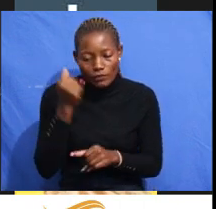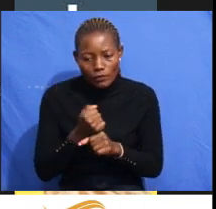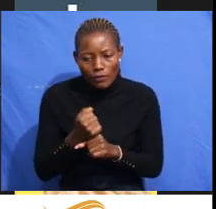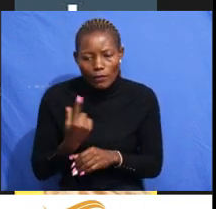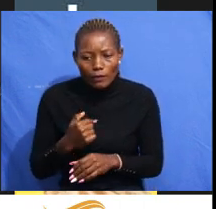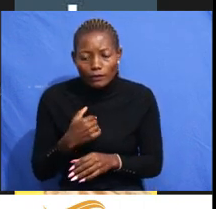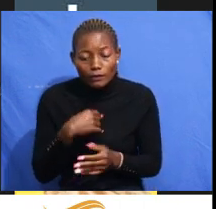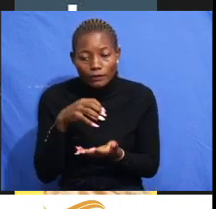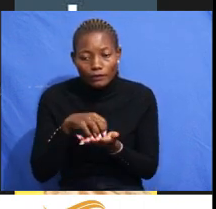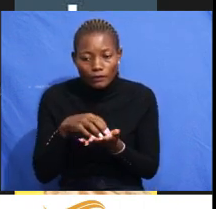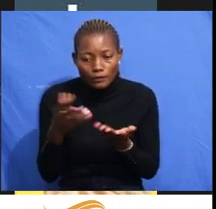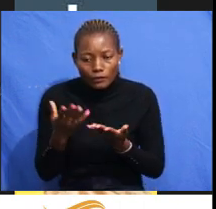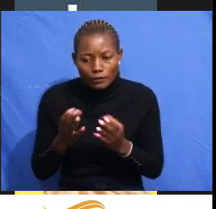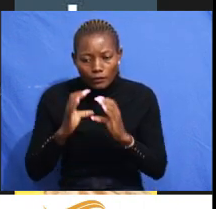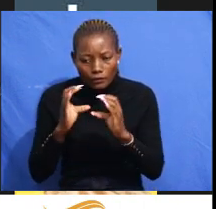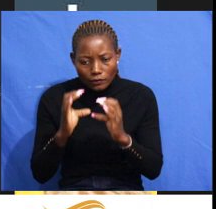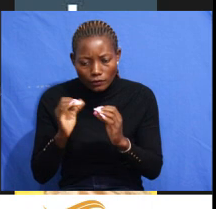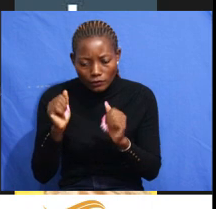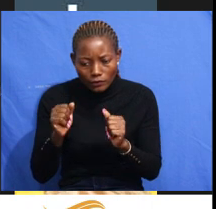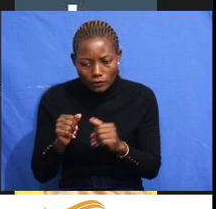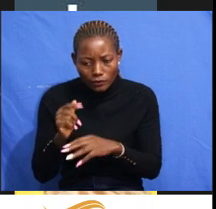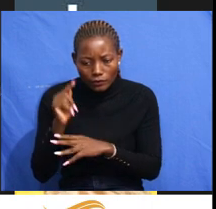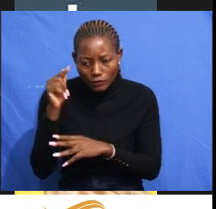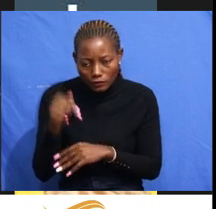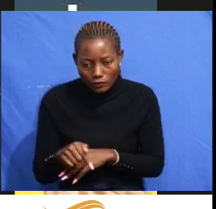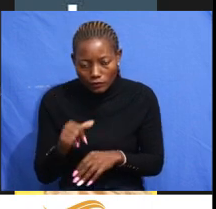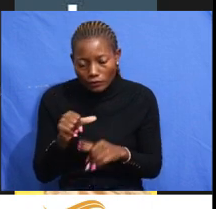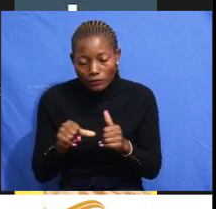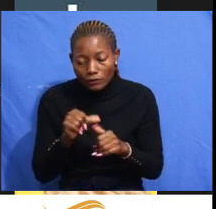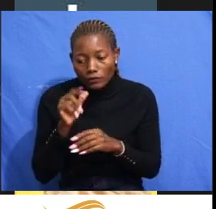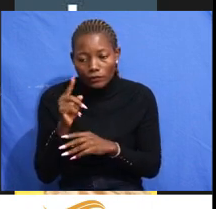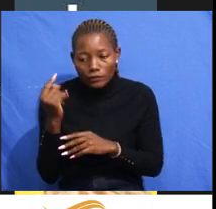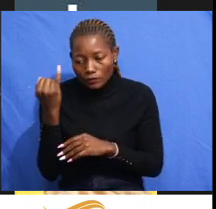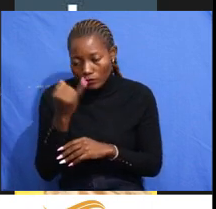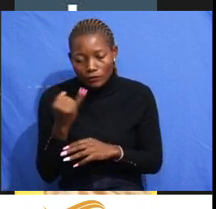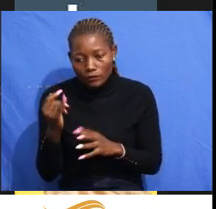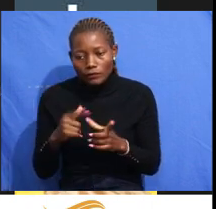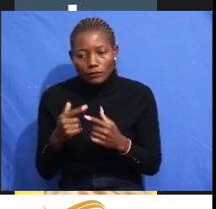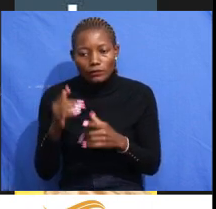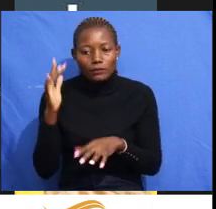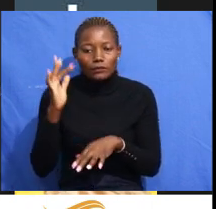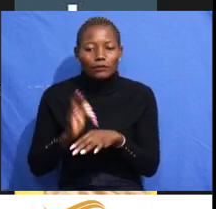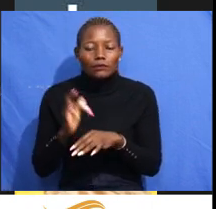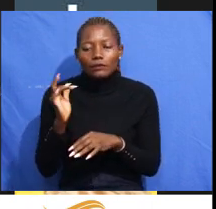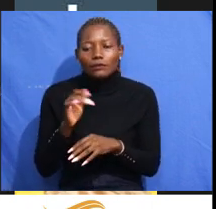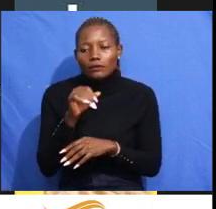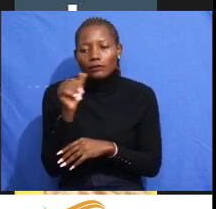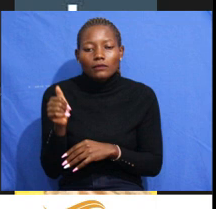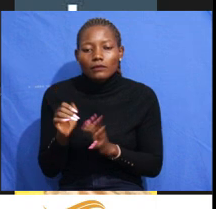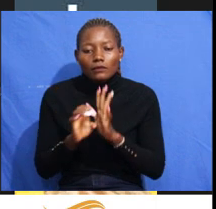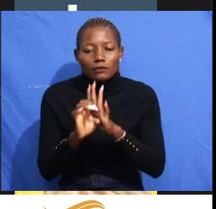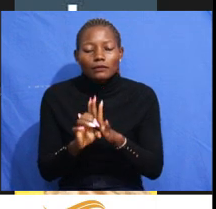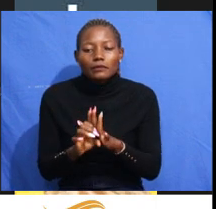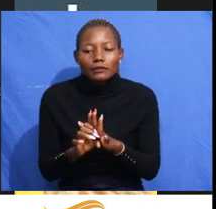whereby a coach can emphasize on one energy more, and then it affects the other? For